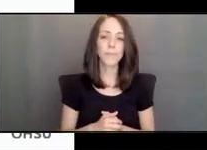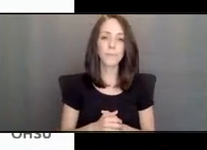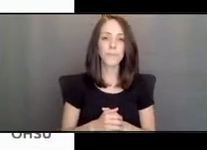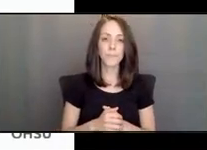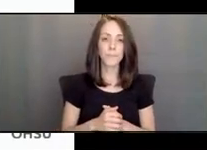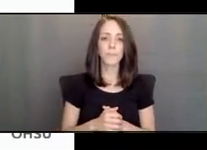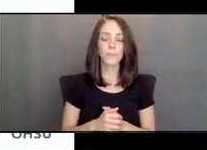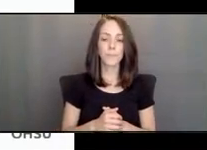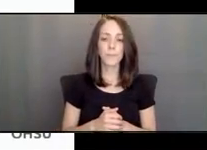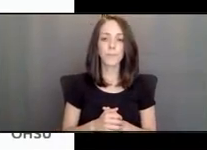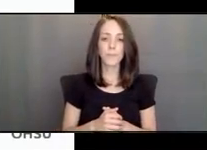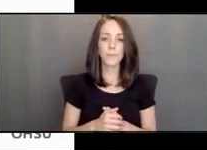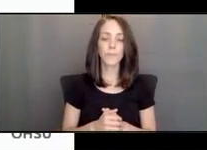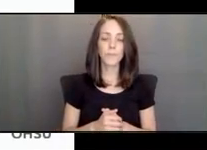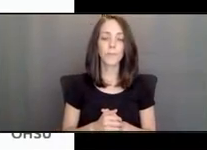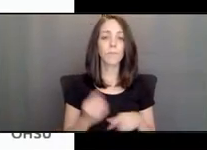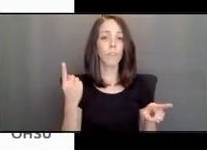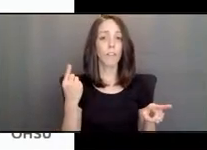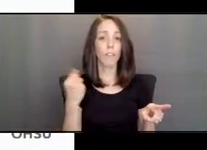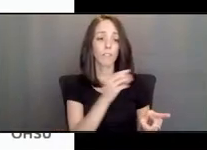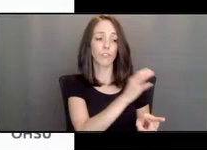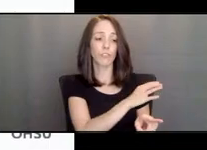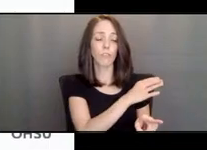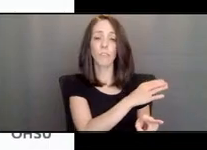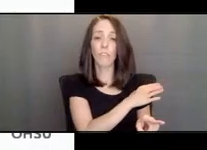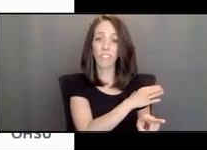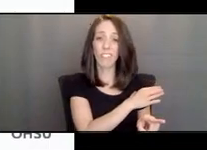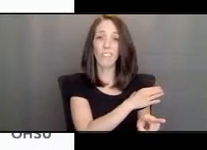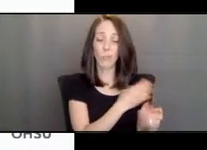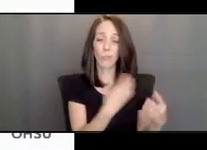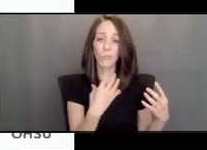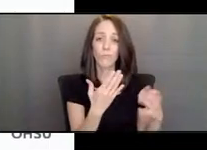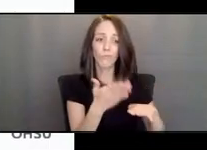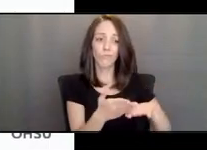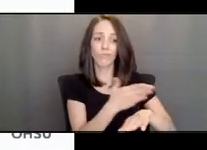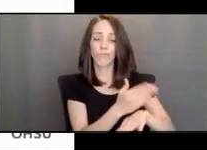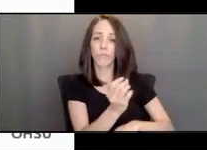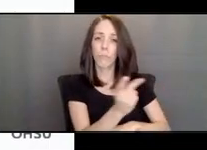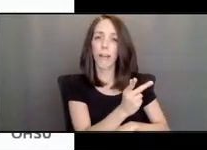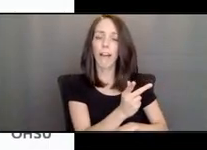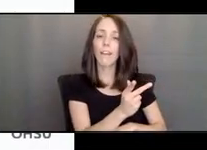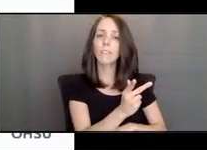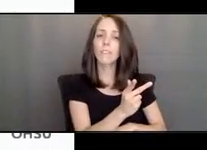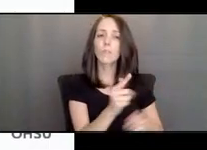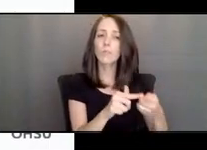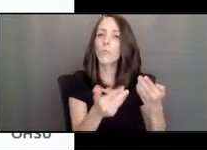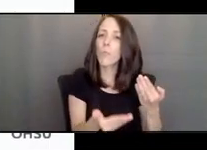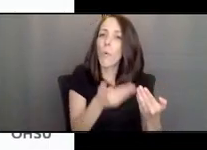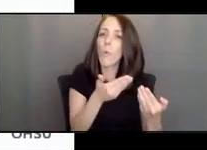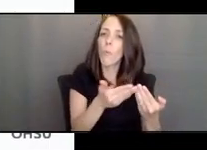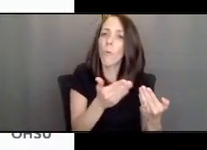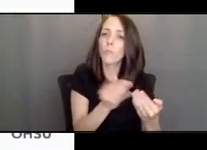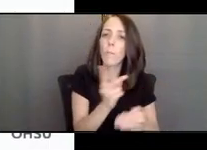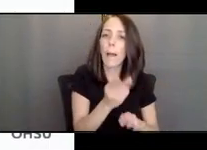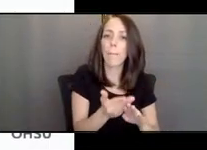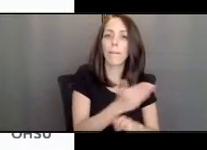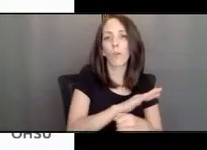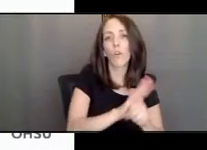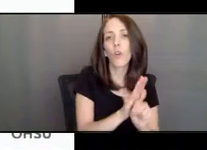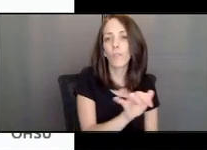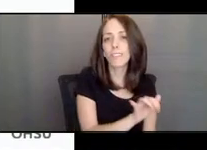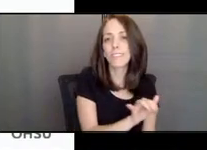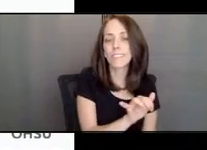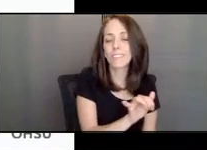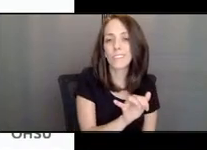Faster clinical volume recovery to 99% of pre-COVID levels instead of 92% adds